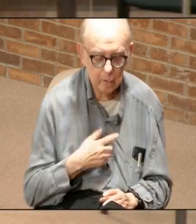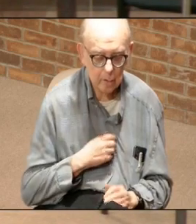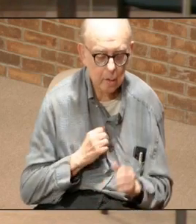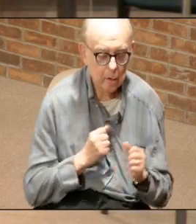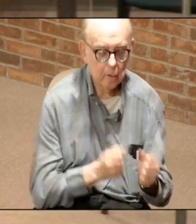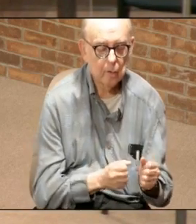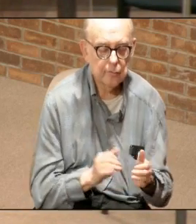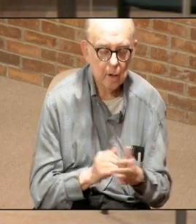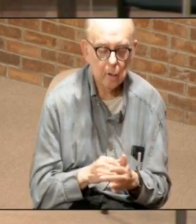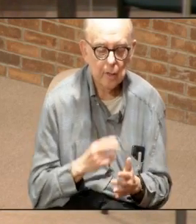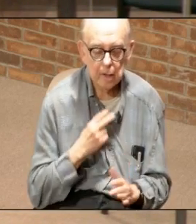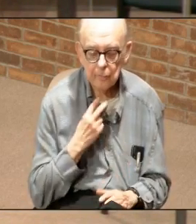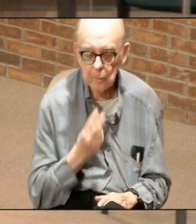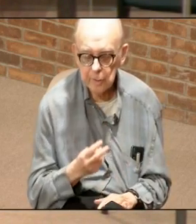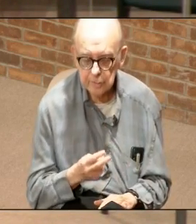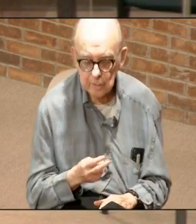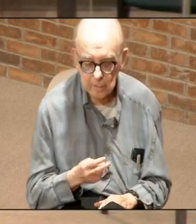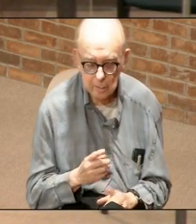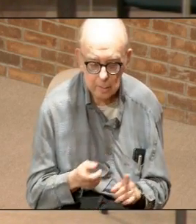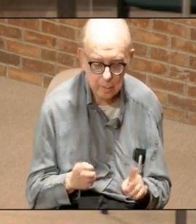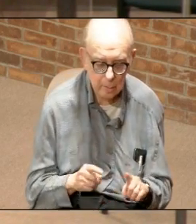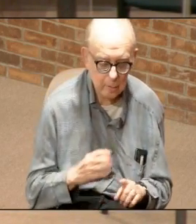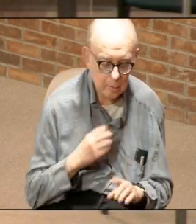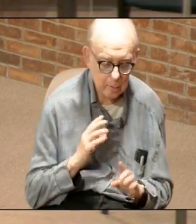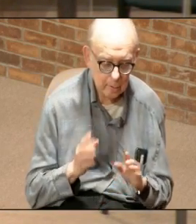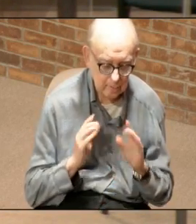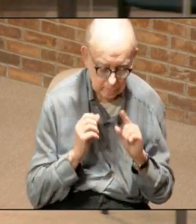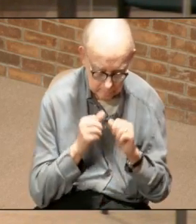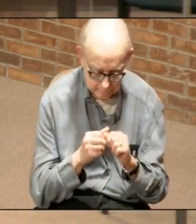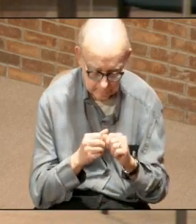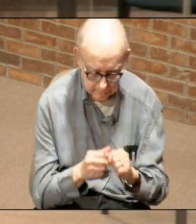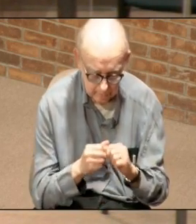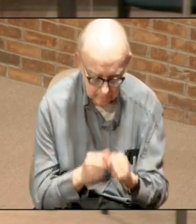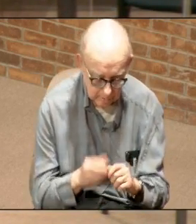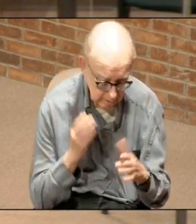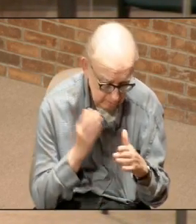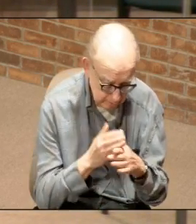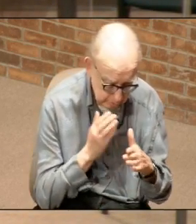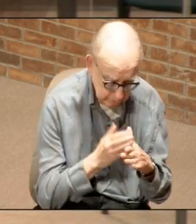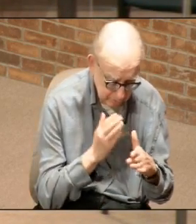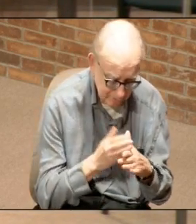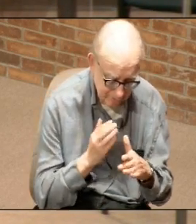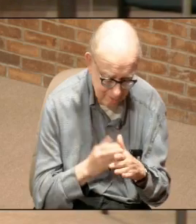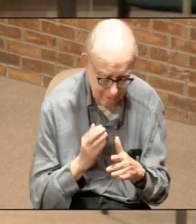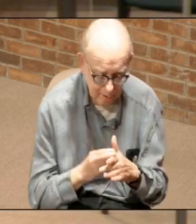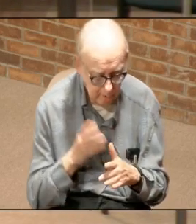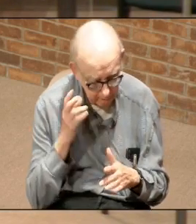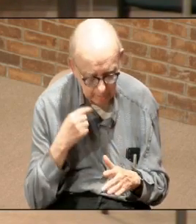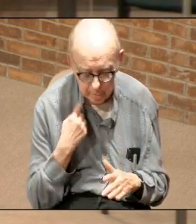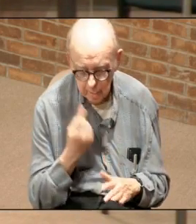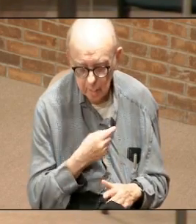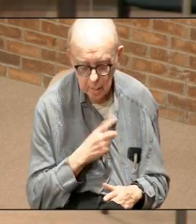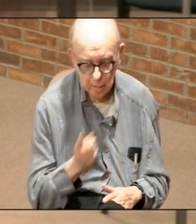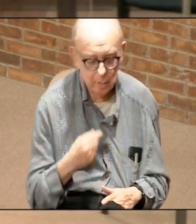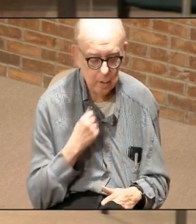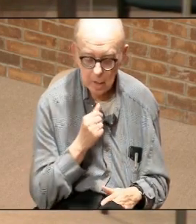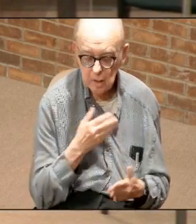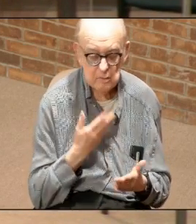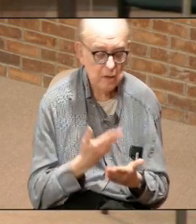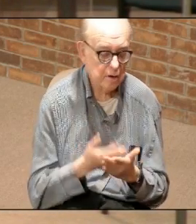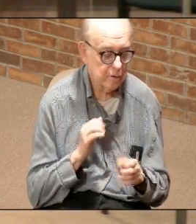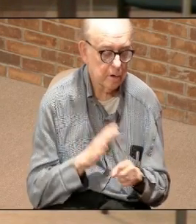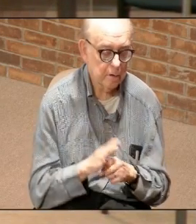will follow that voice. But when we constantly get bombarded by Satan telling us we're not